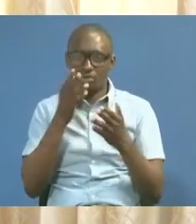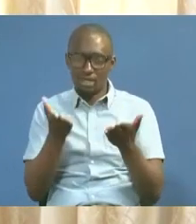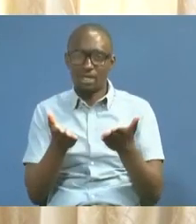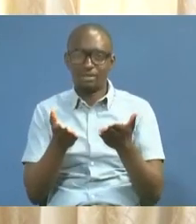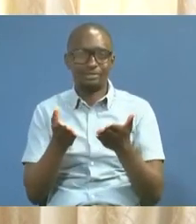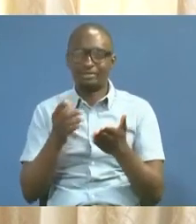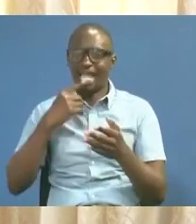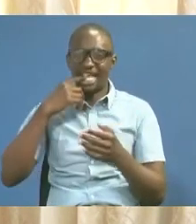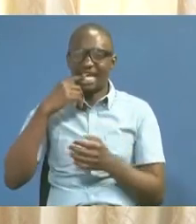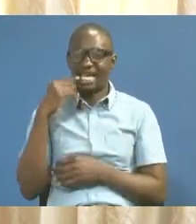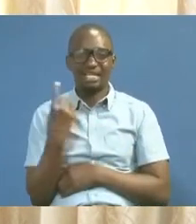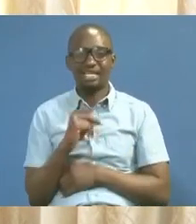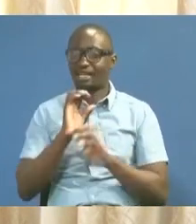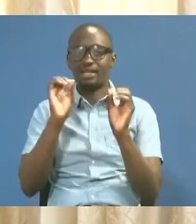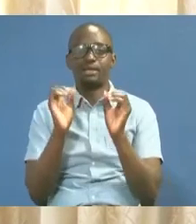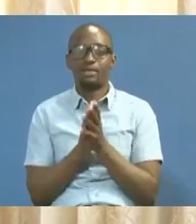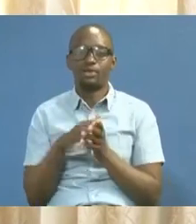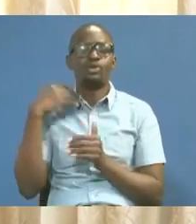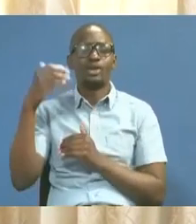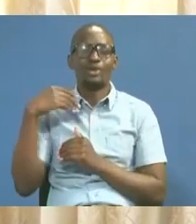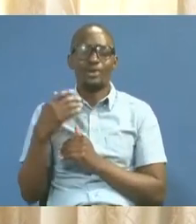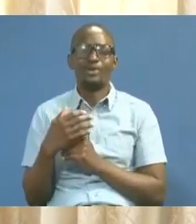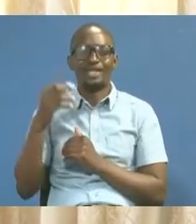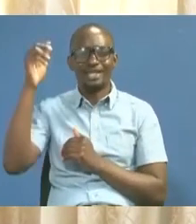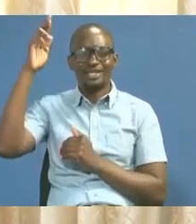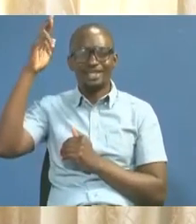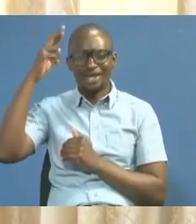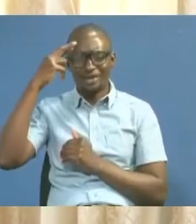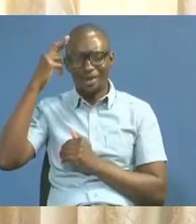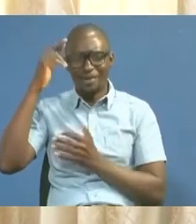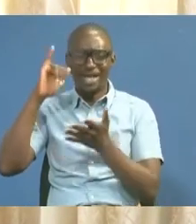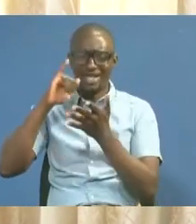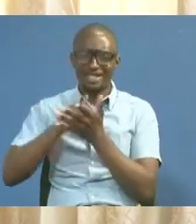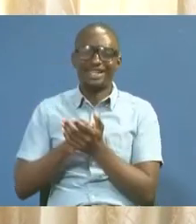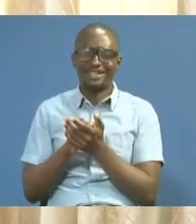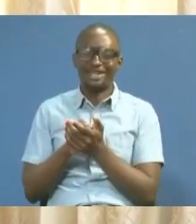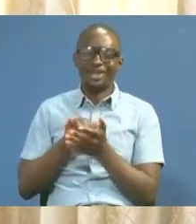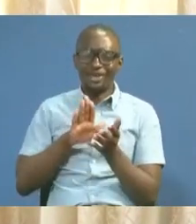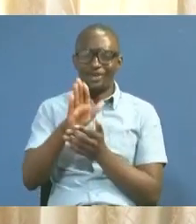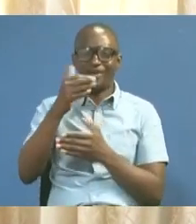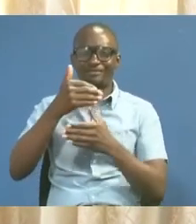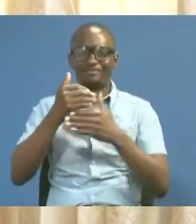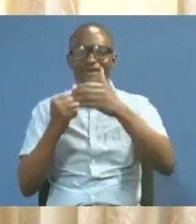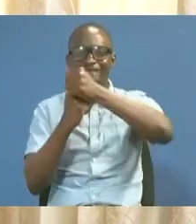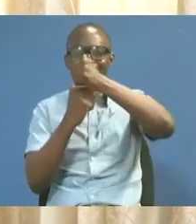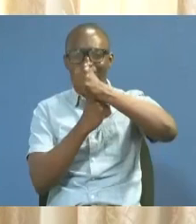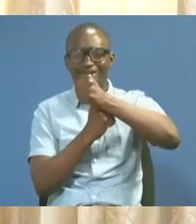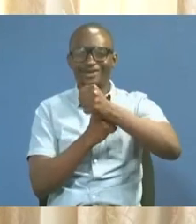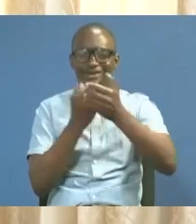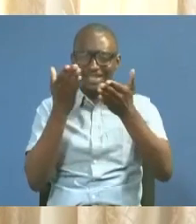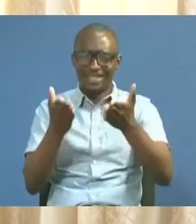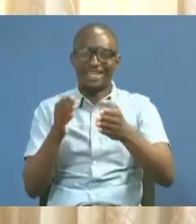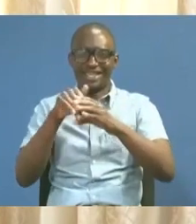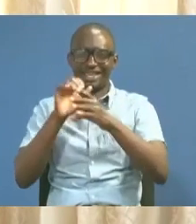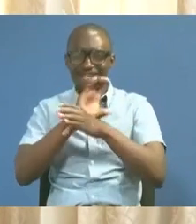never regret. You'll always remember that this is where your foundation was laid in terms of your career, and we are